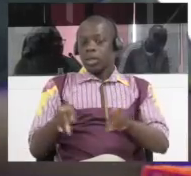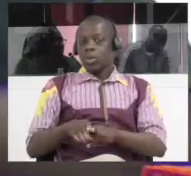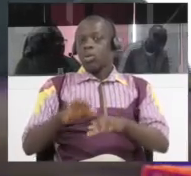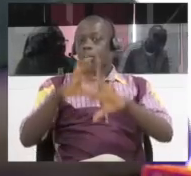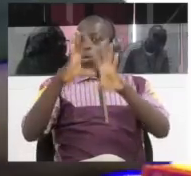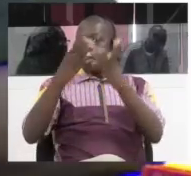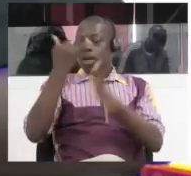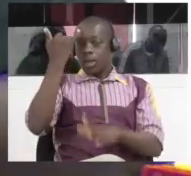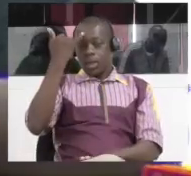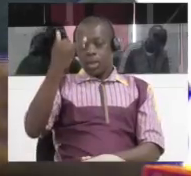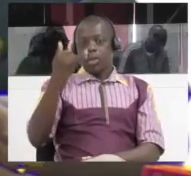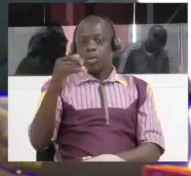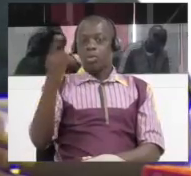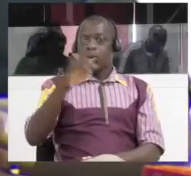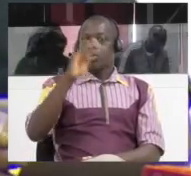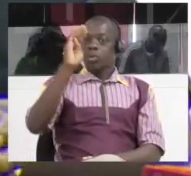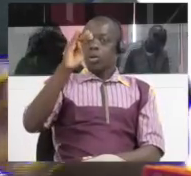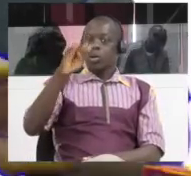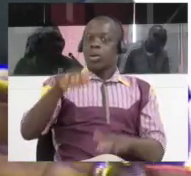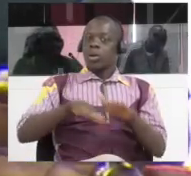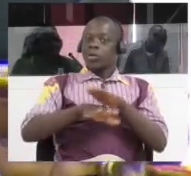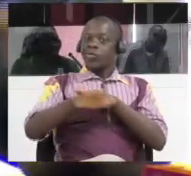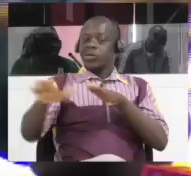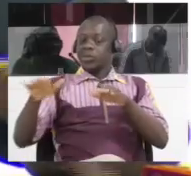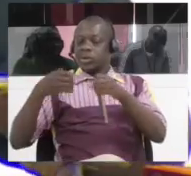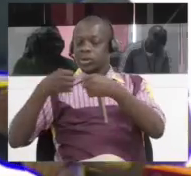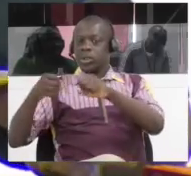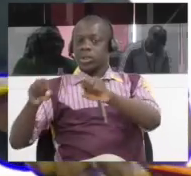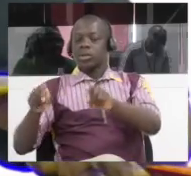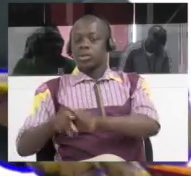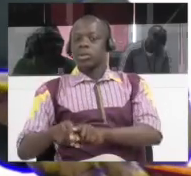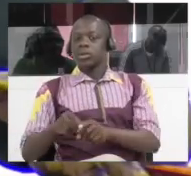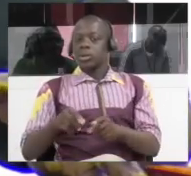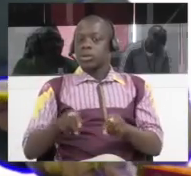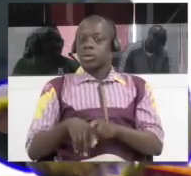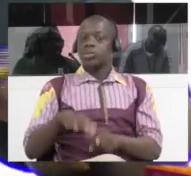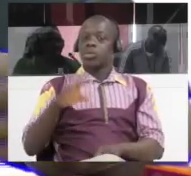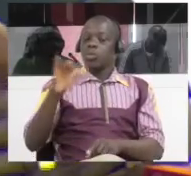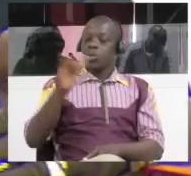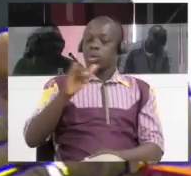was what we call a field training exercise, in which a company size force